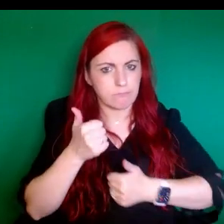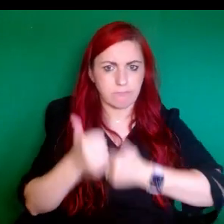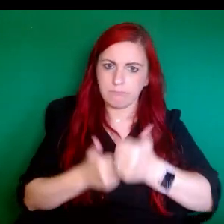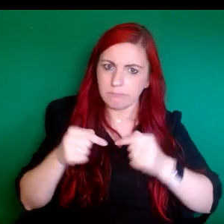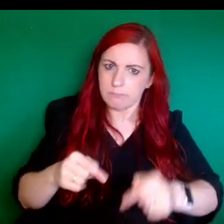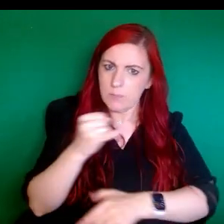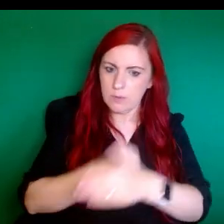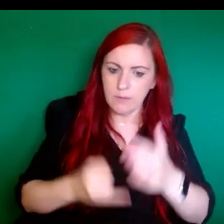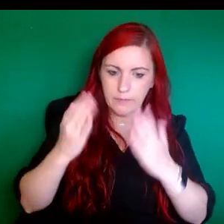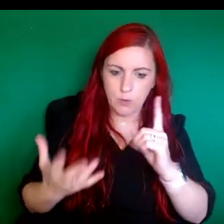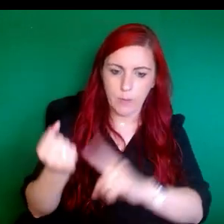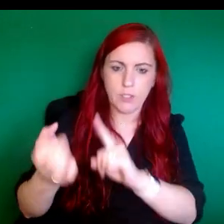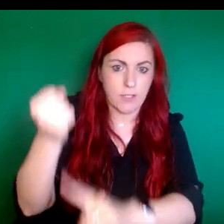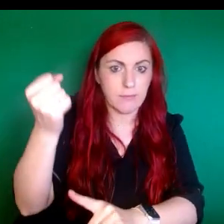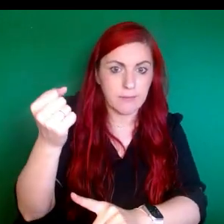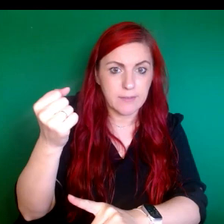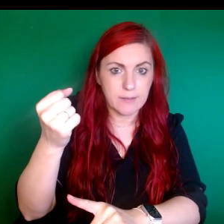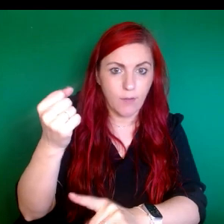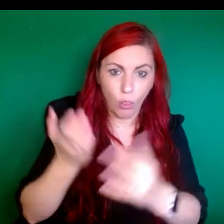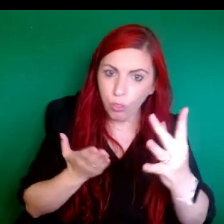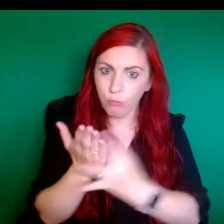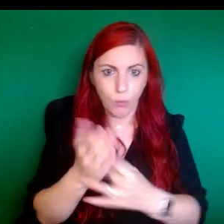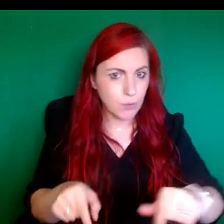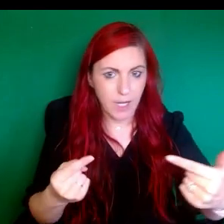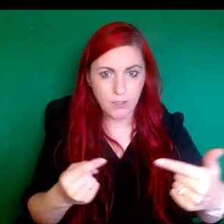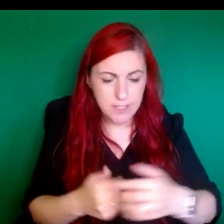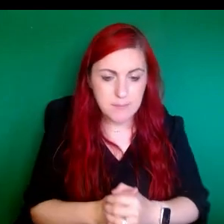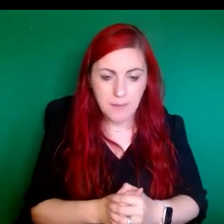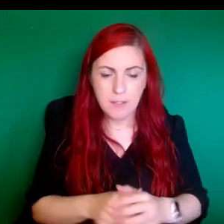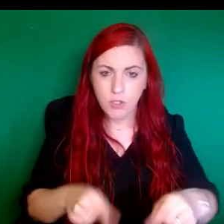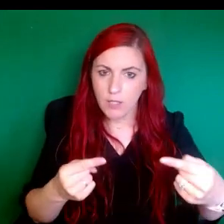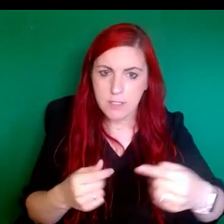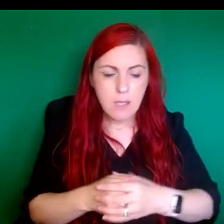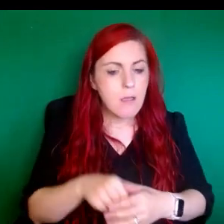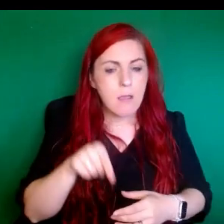challenges. COPE Galway's work in 2023 reached and supported